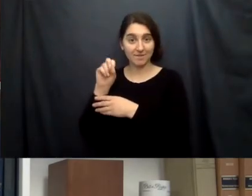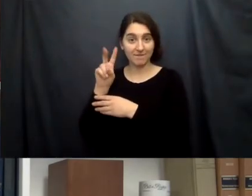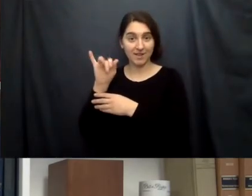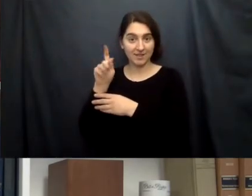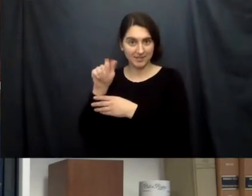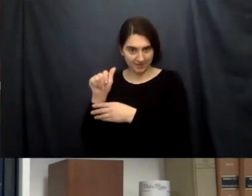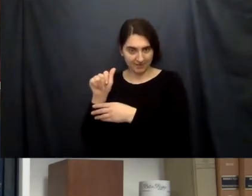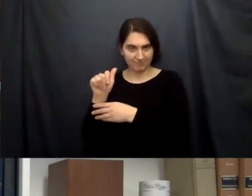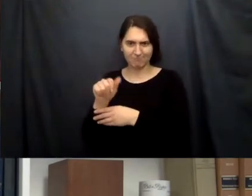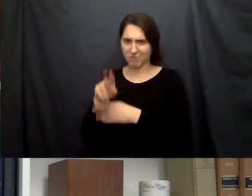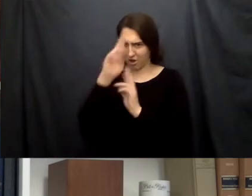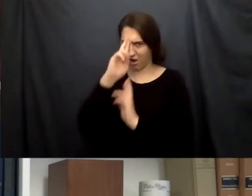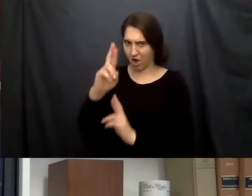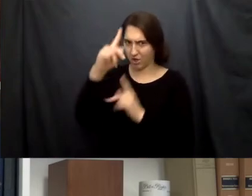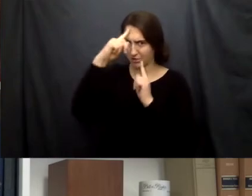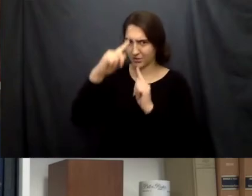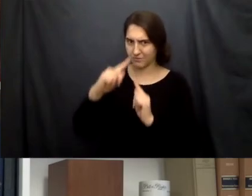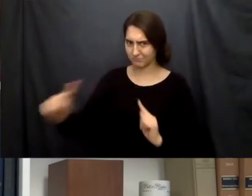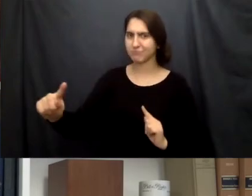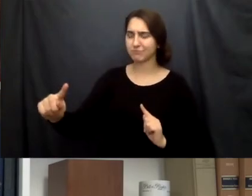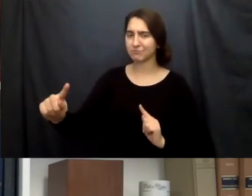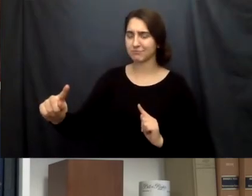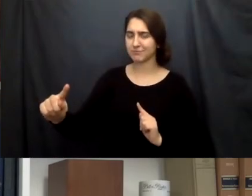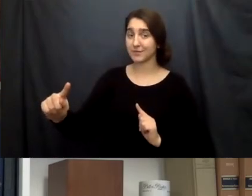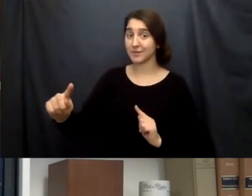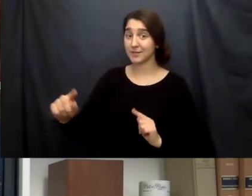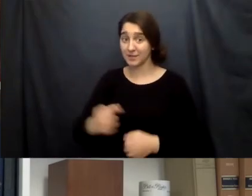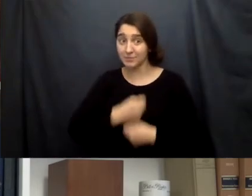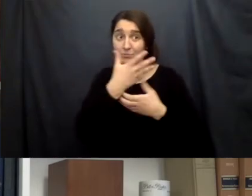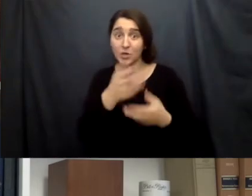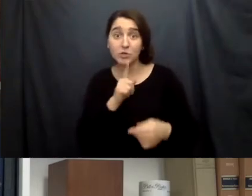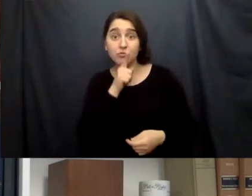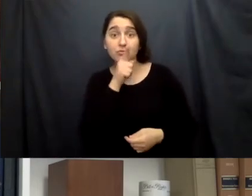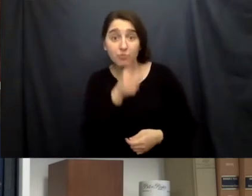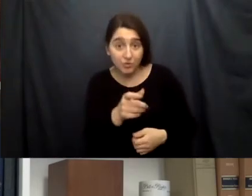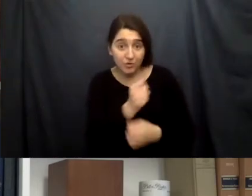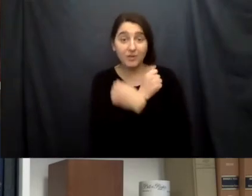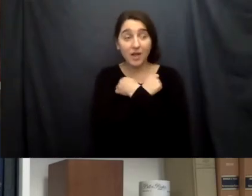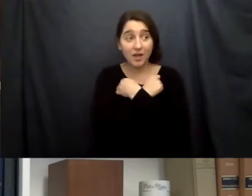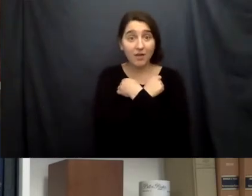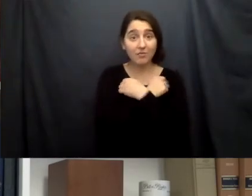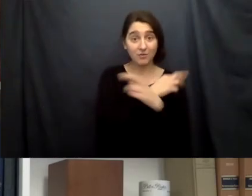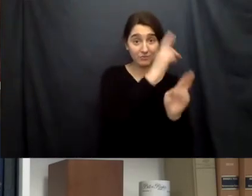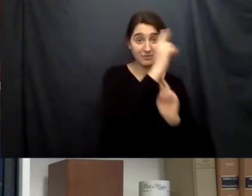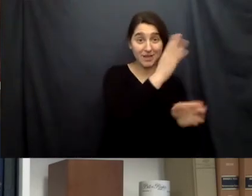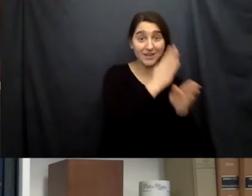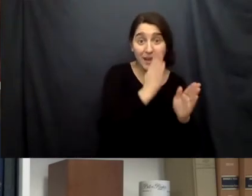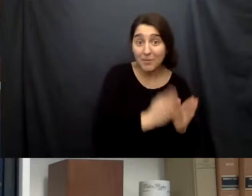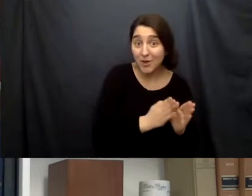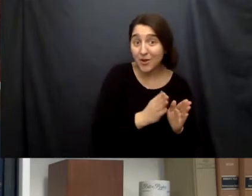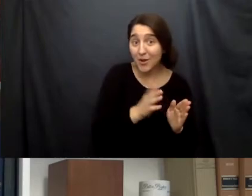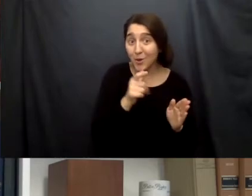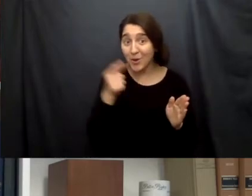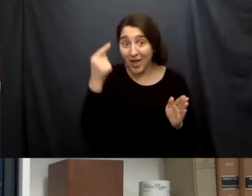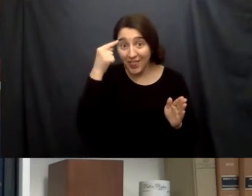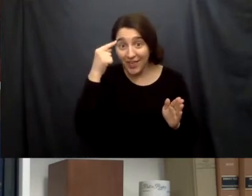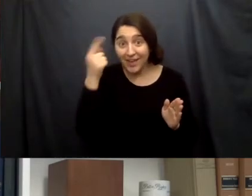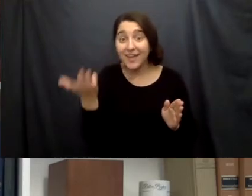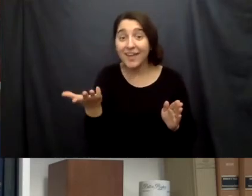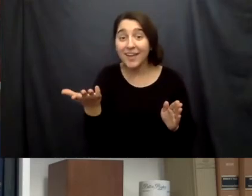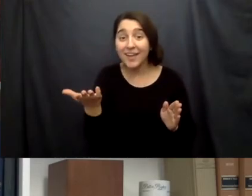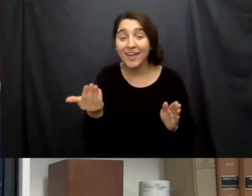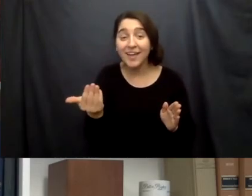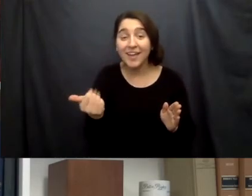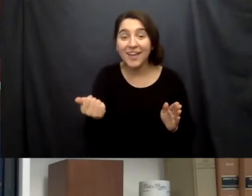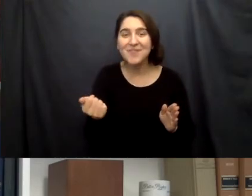civility, who honored dissent and disagreement, even in himself, who spoke the truth in love and